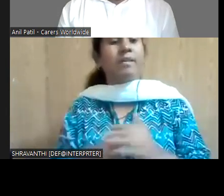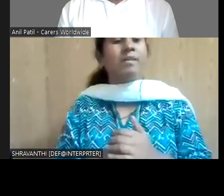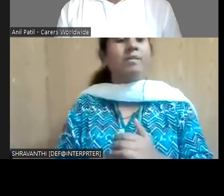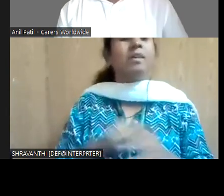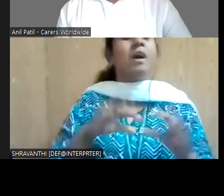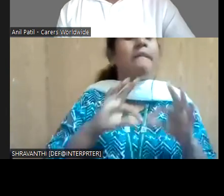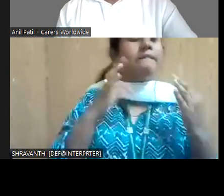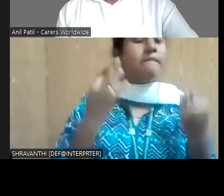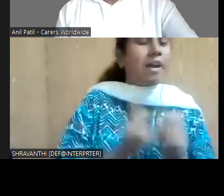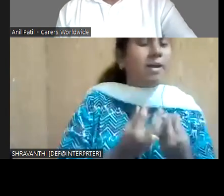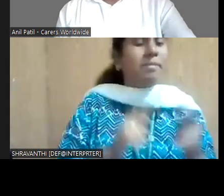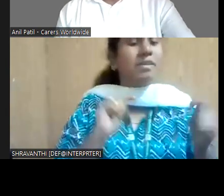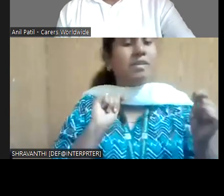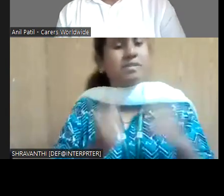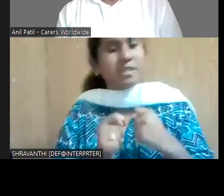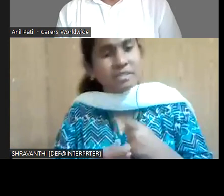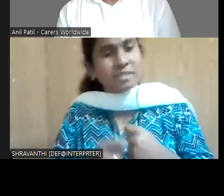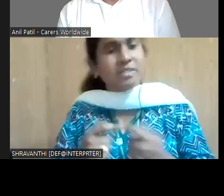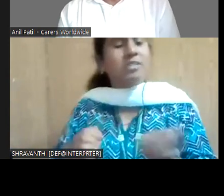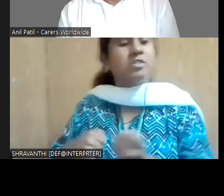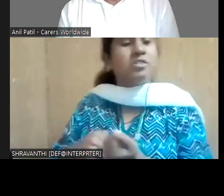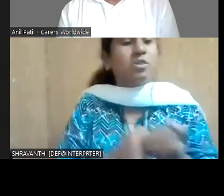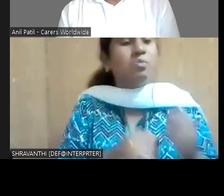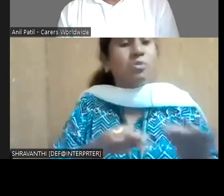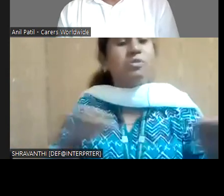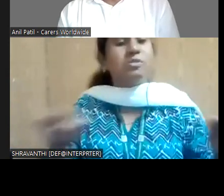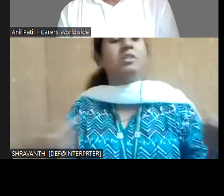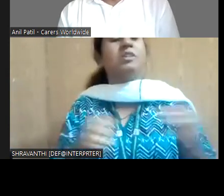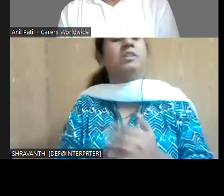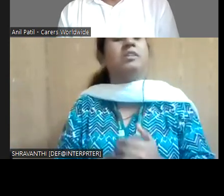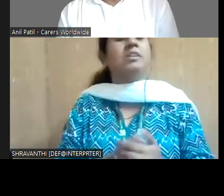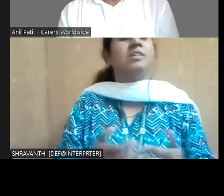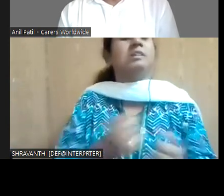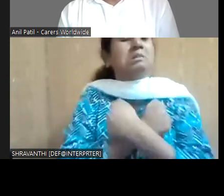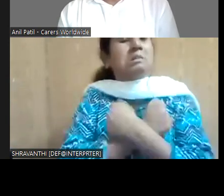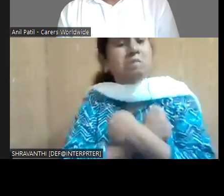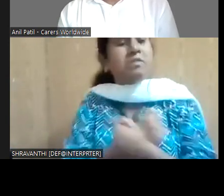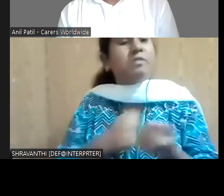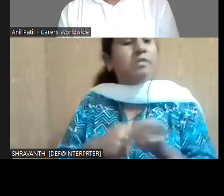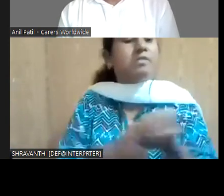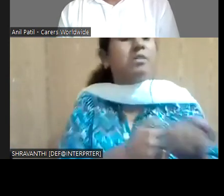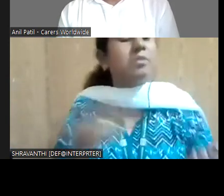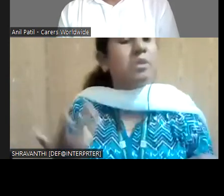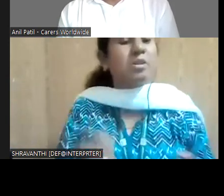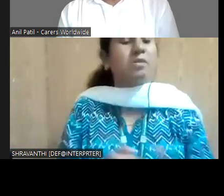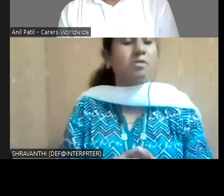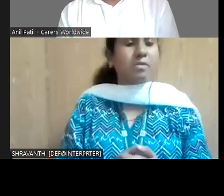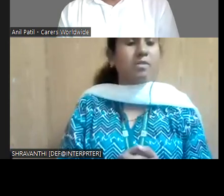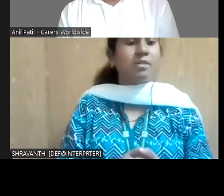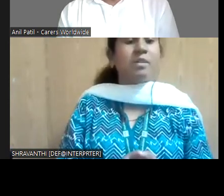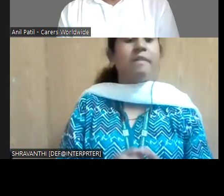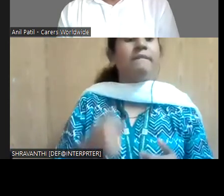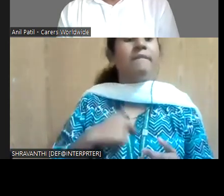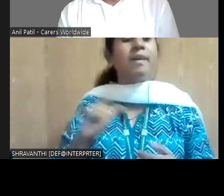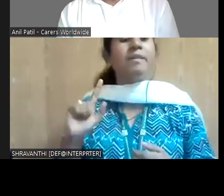be the change agents? How can they support their children? How can they support their loved ones with disability? When I first started